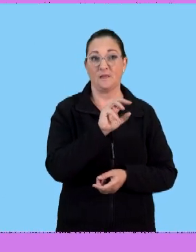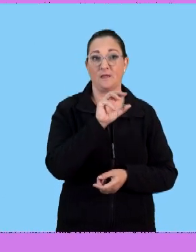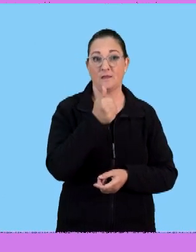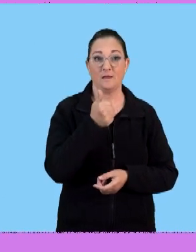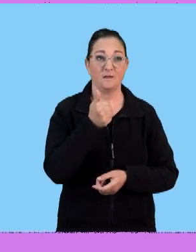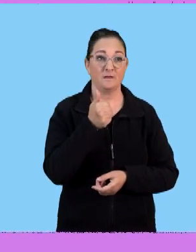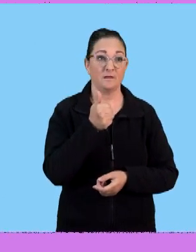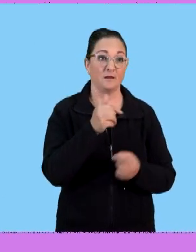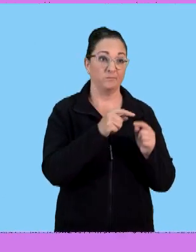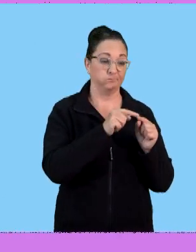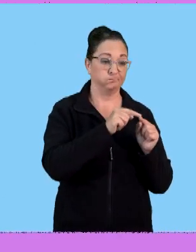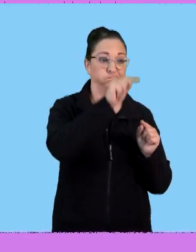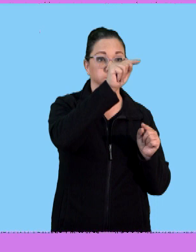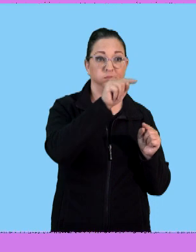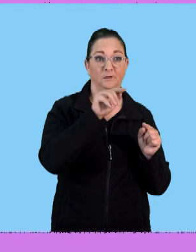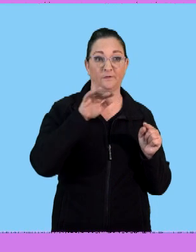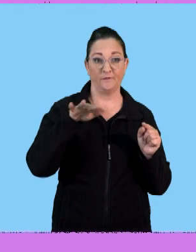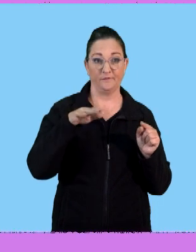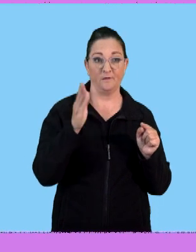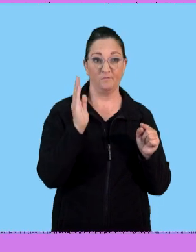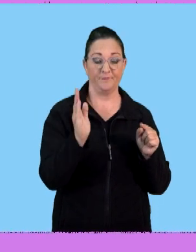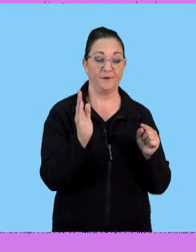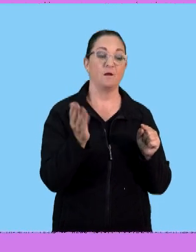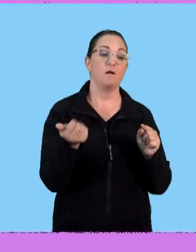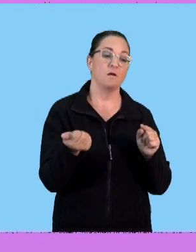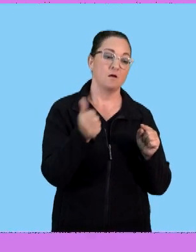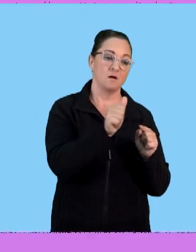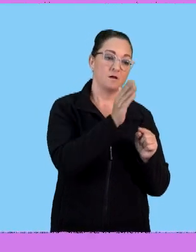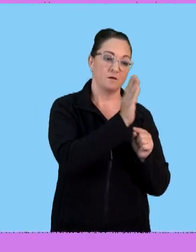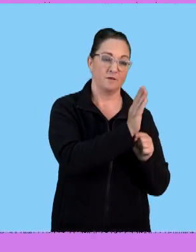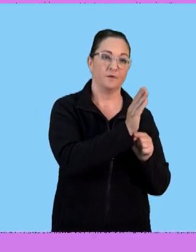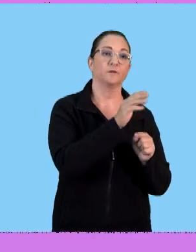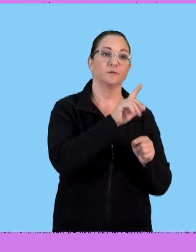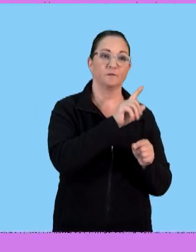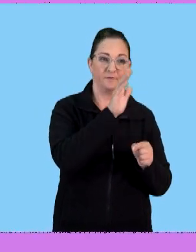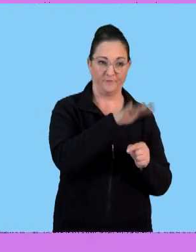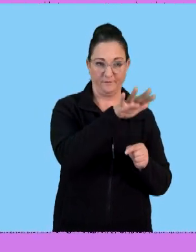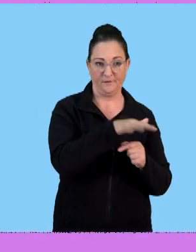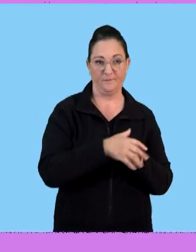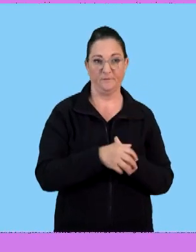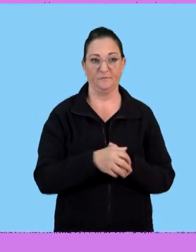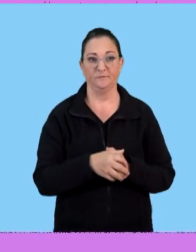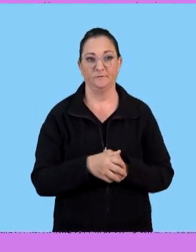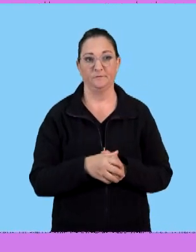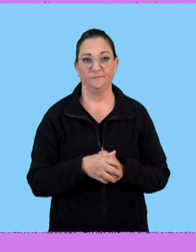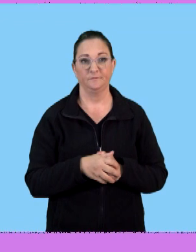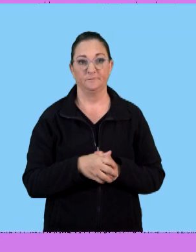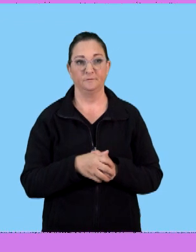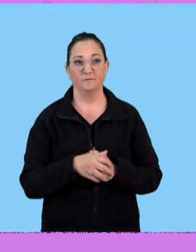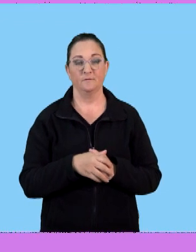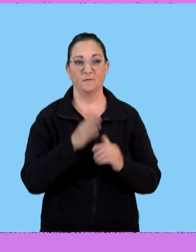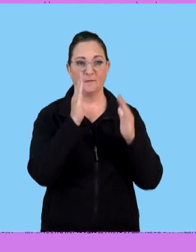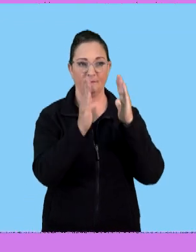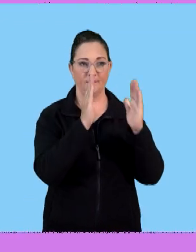0.6 meters. Then again, if this here is 15, then opposite side here will also be